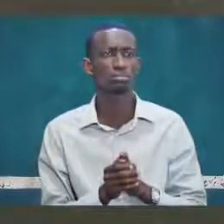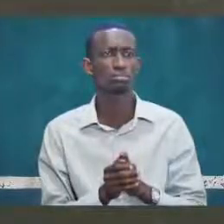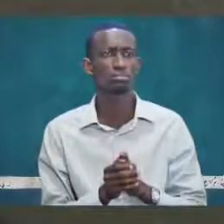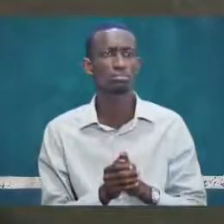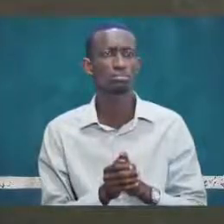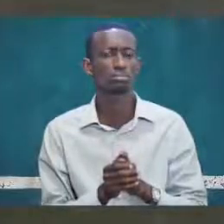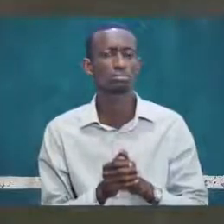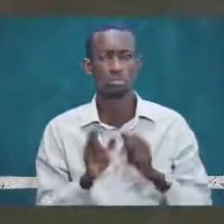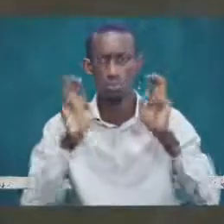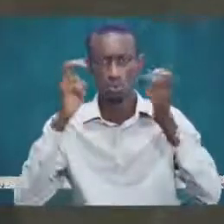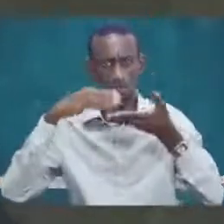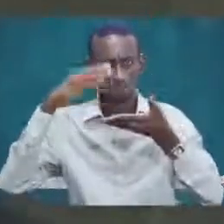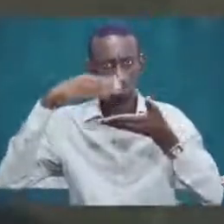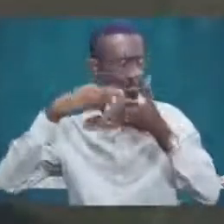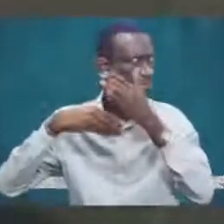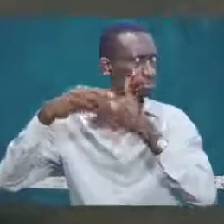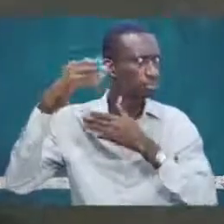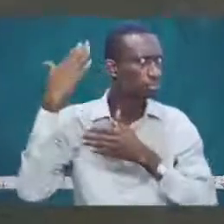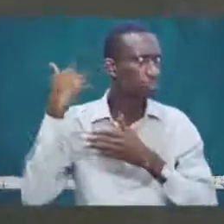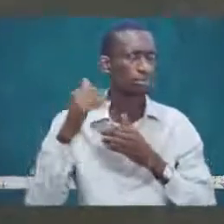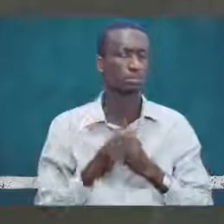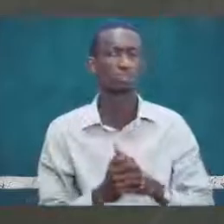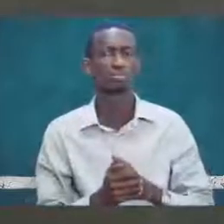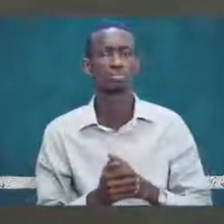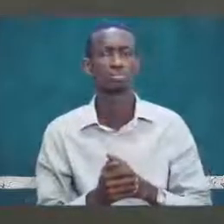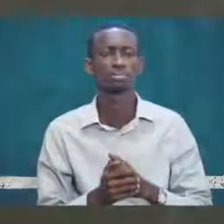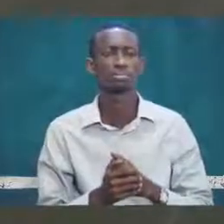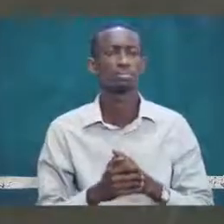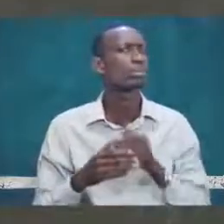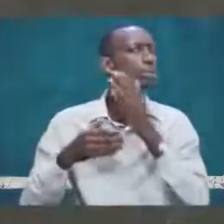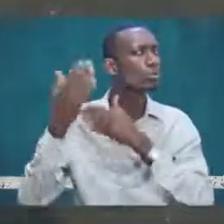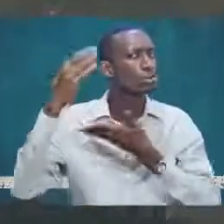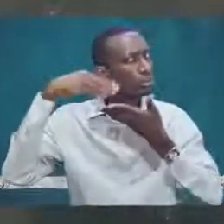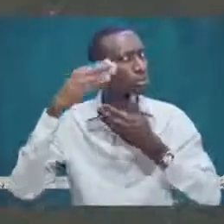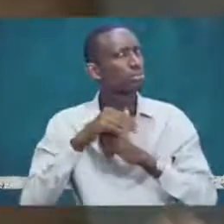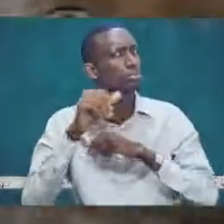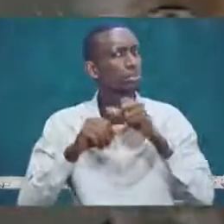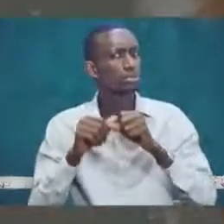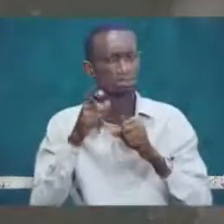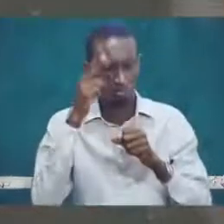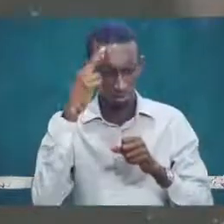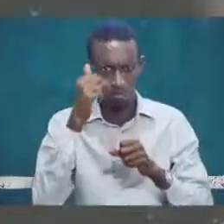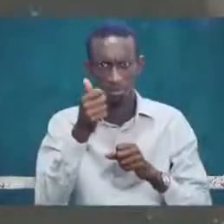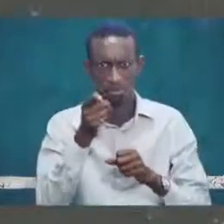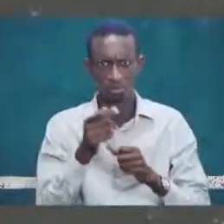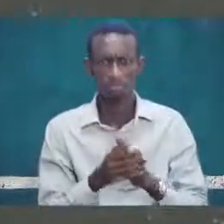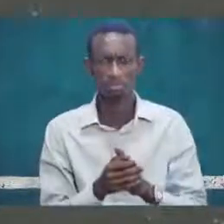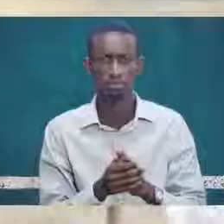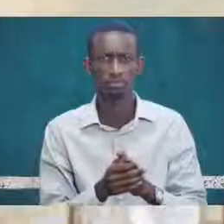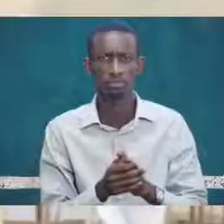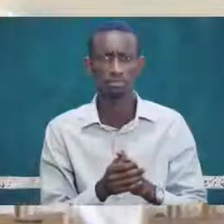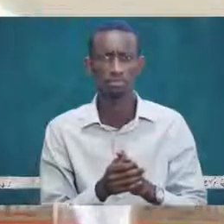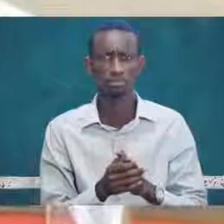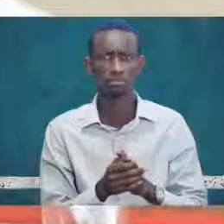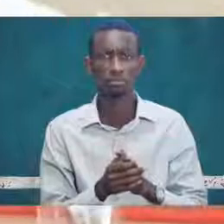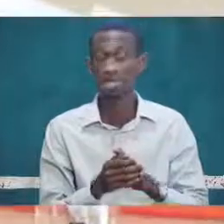in the previous lesson, we were talking about, if you remember very well, we are talking about